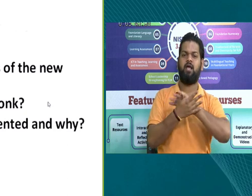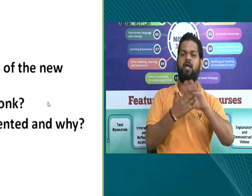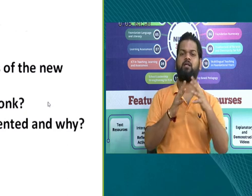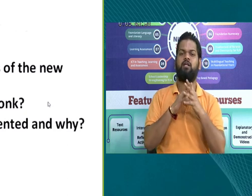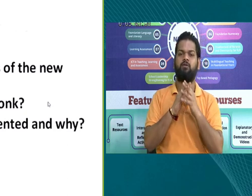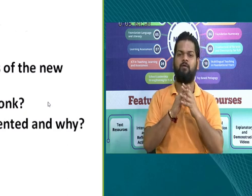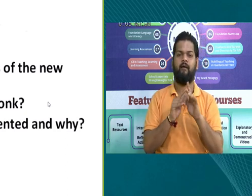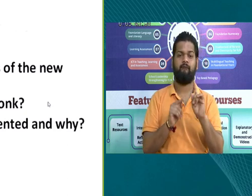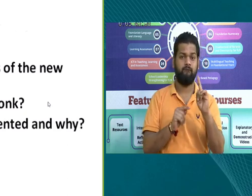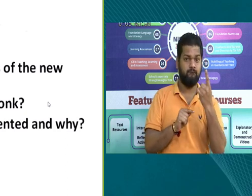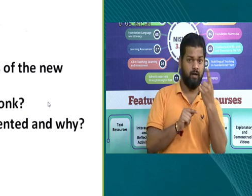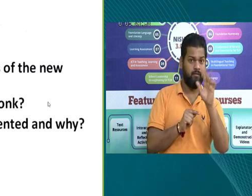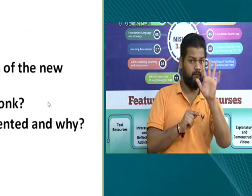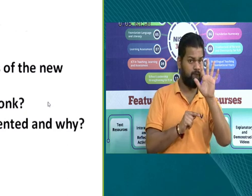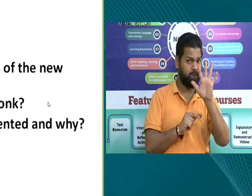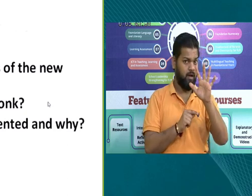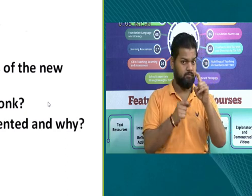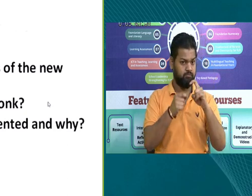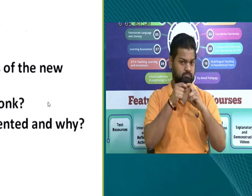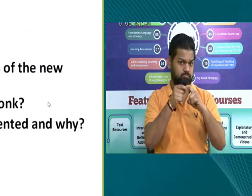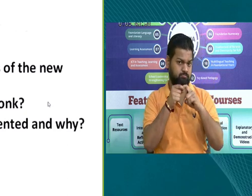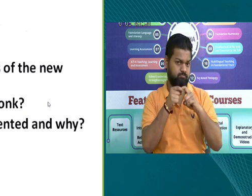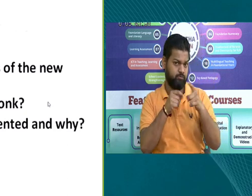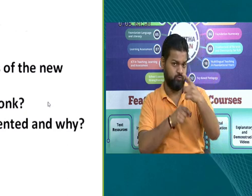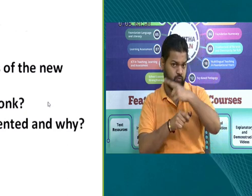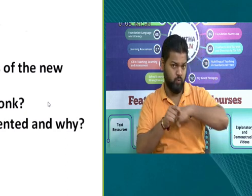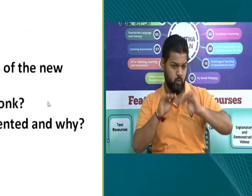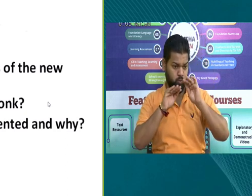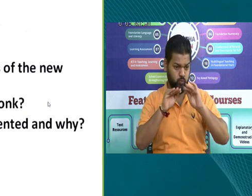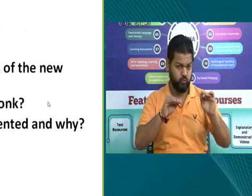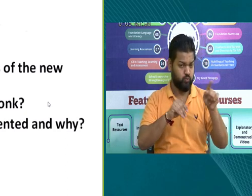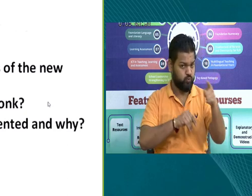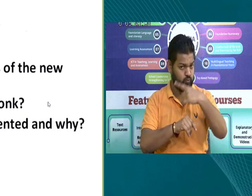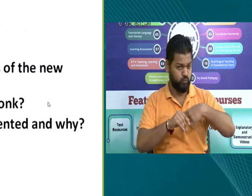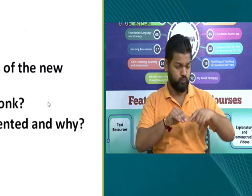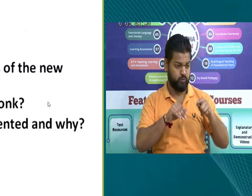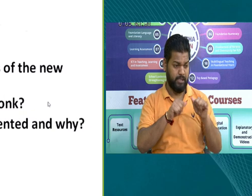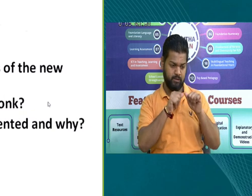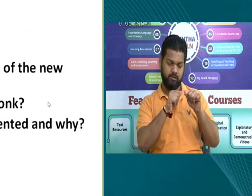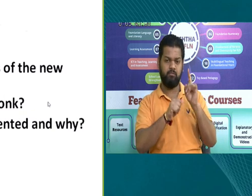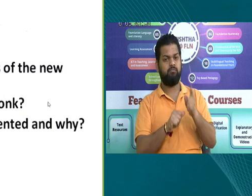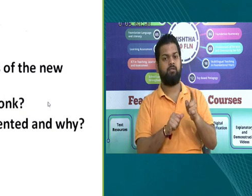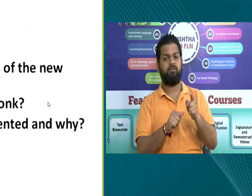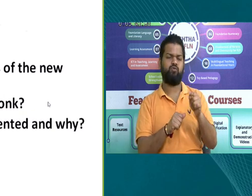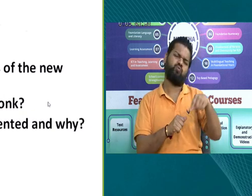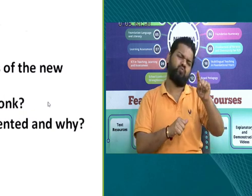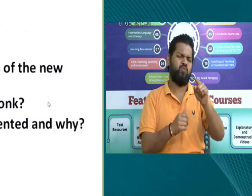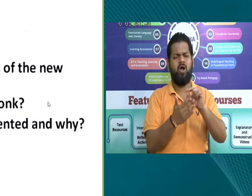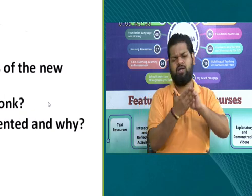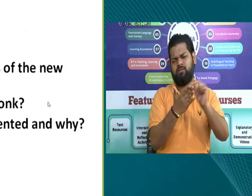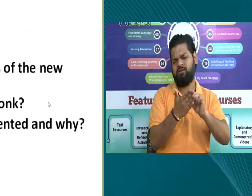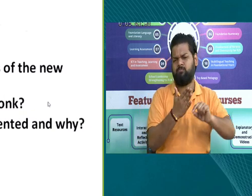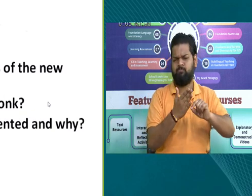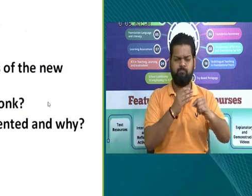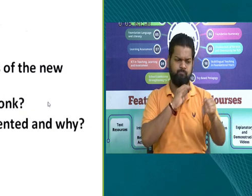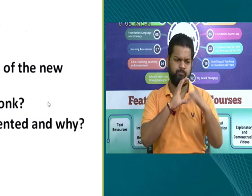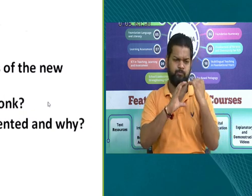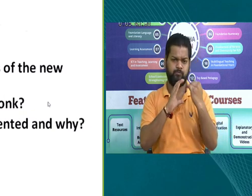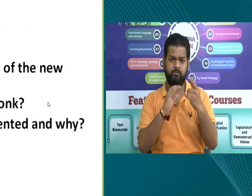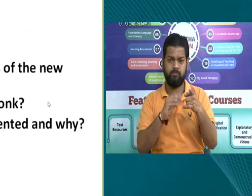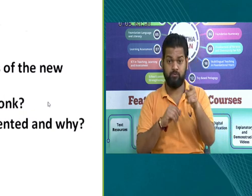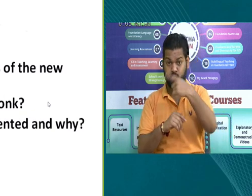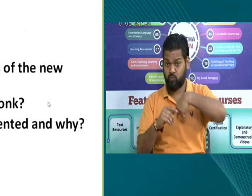First five are the questions whom the children are need to answer these questions. They can write answers and send.